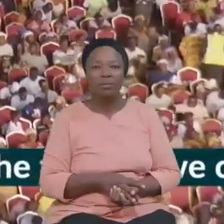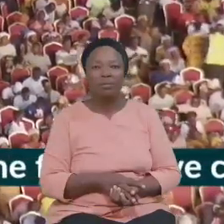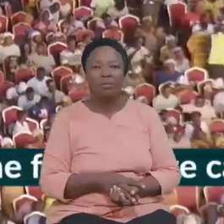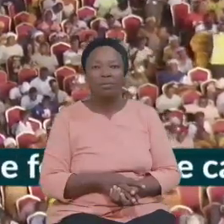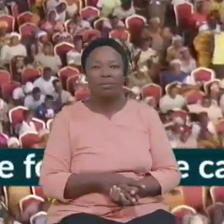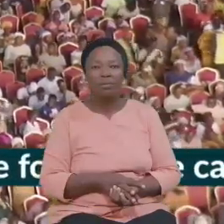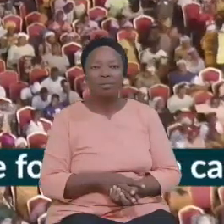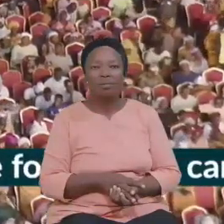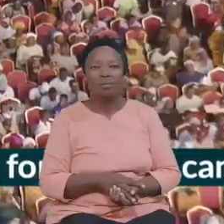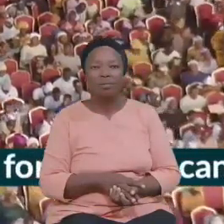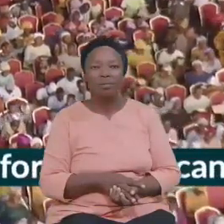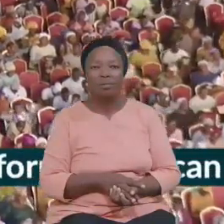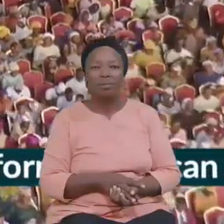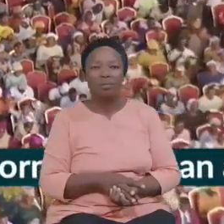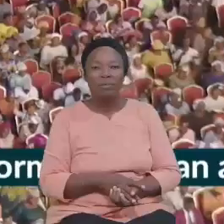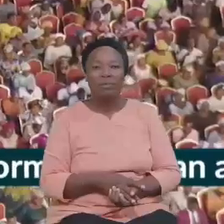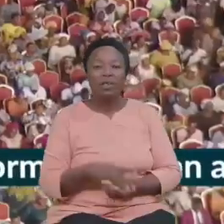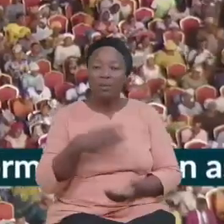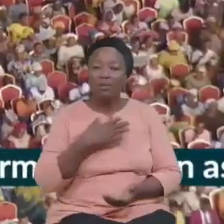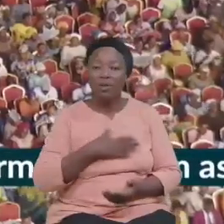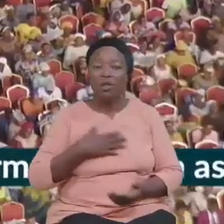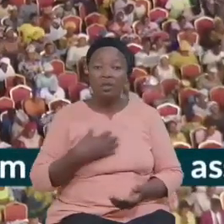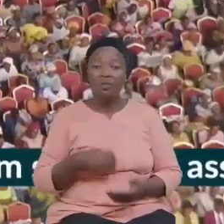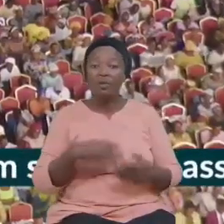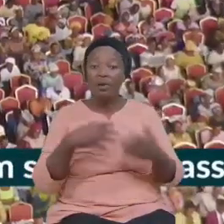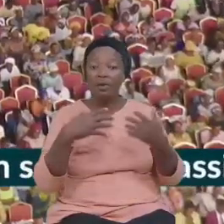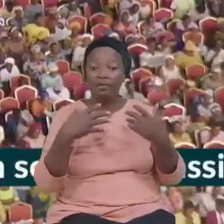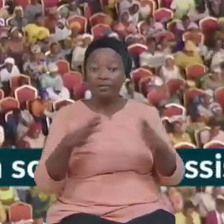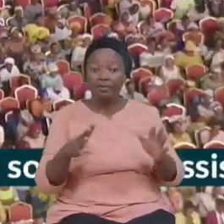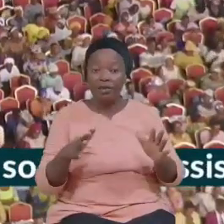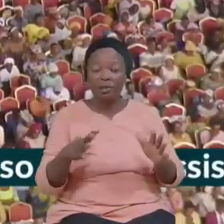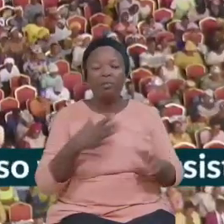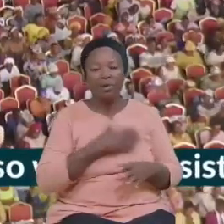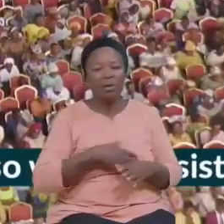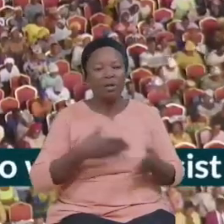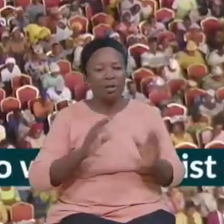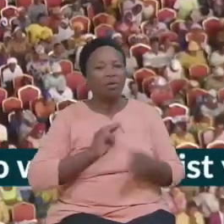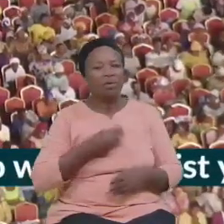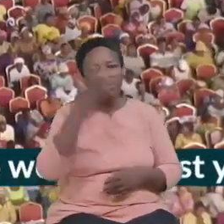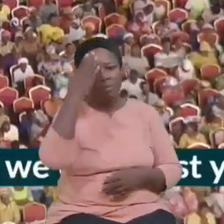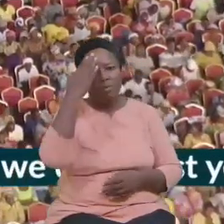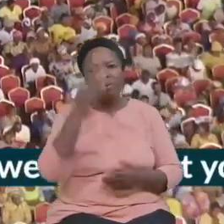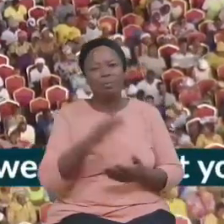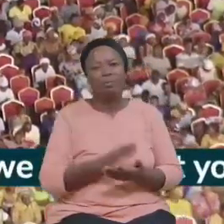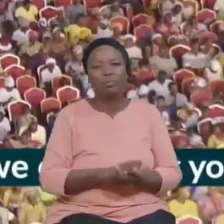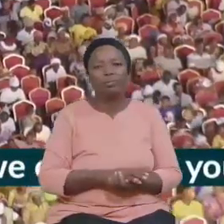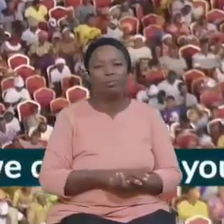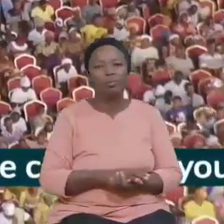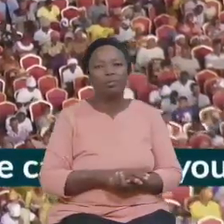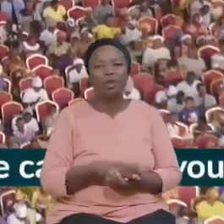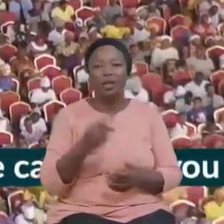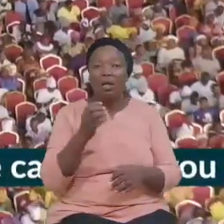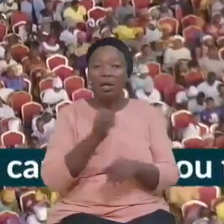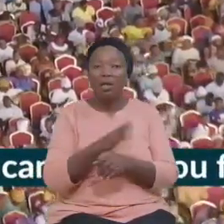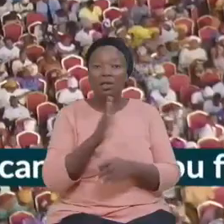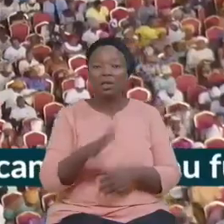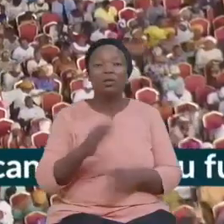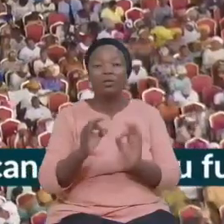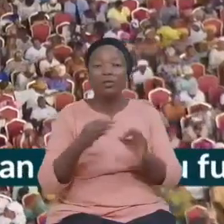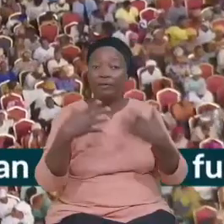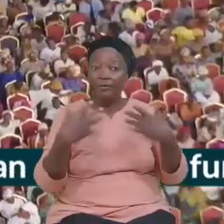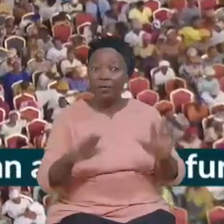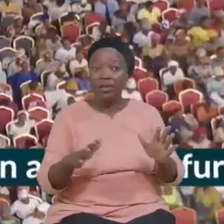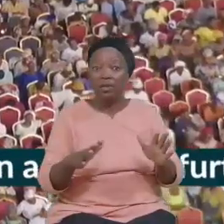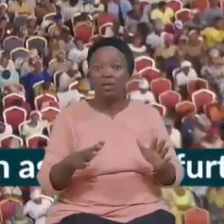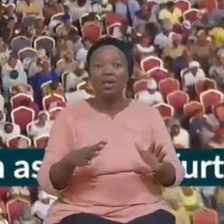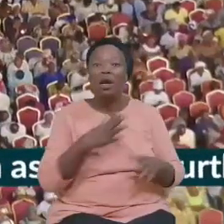Please, if you are through, you can signify for me to see. The counselors, if you are through,